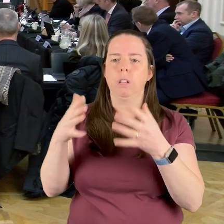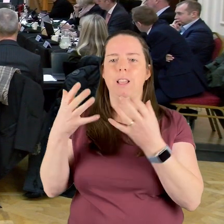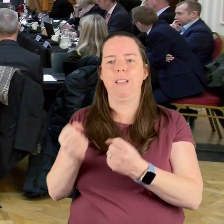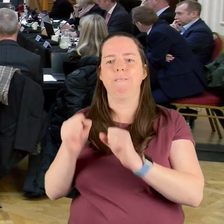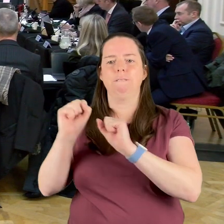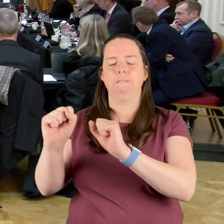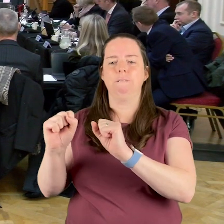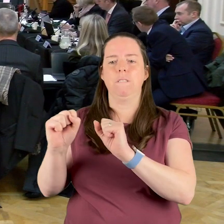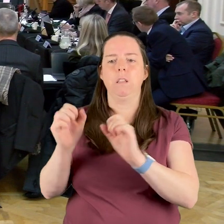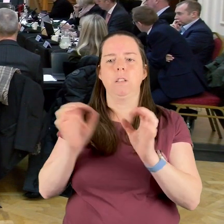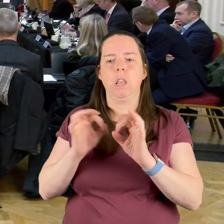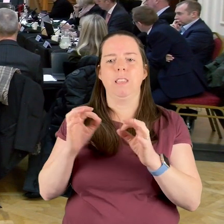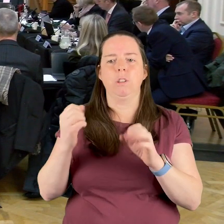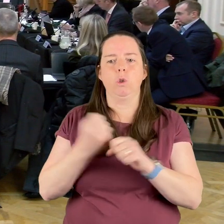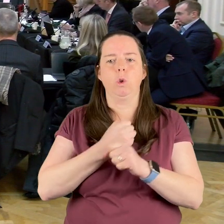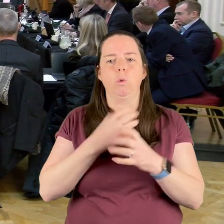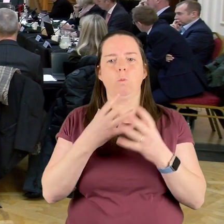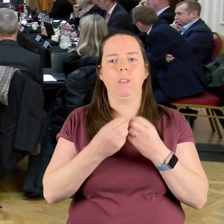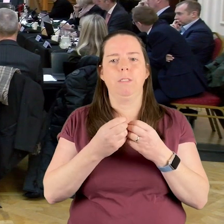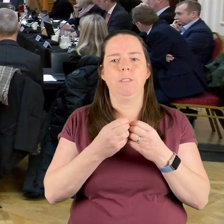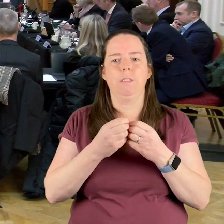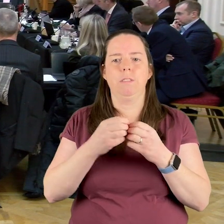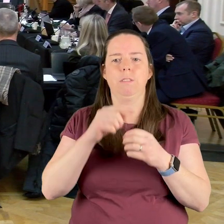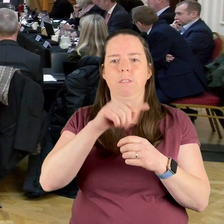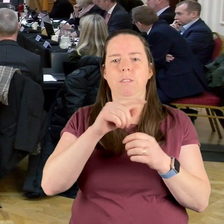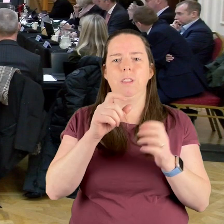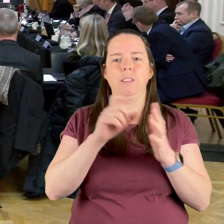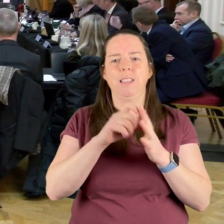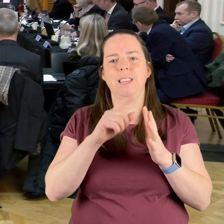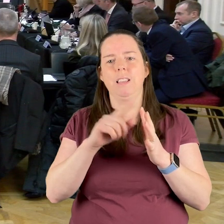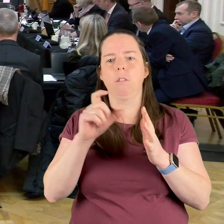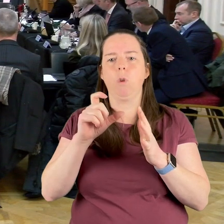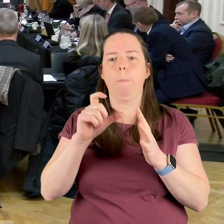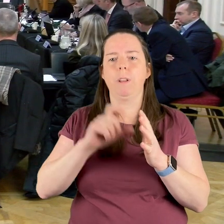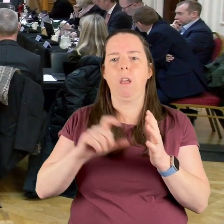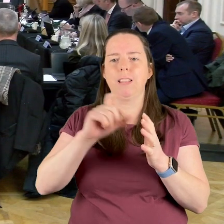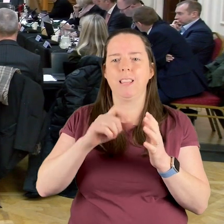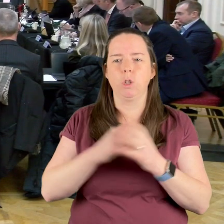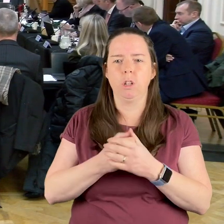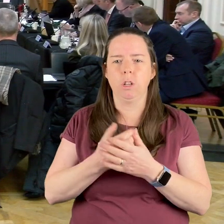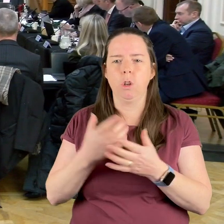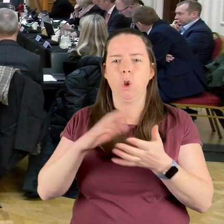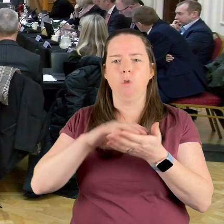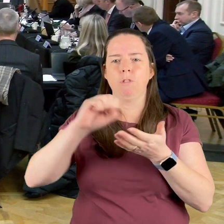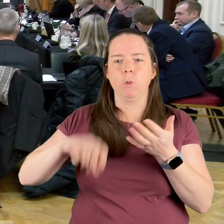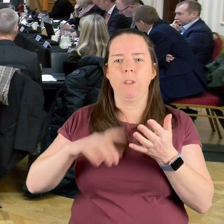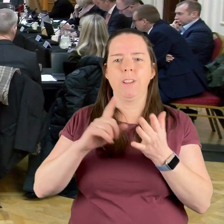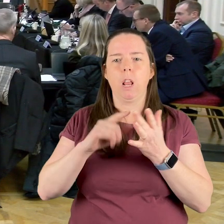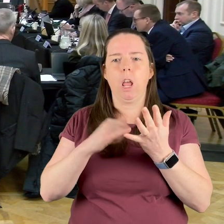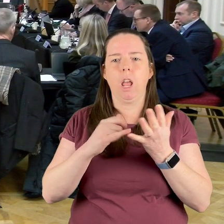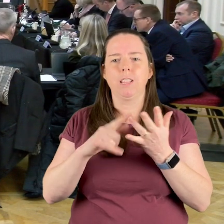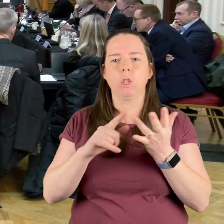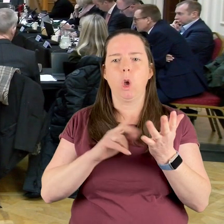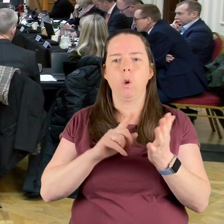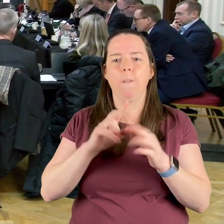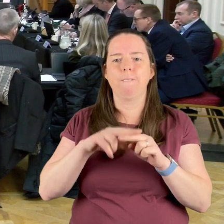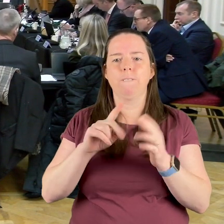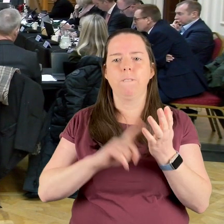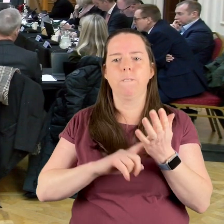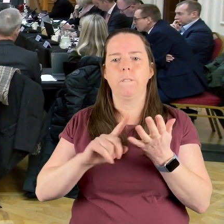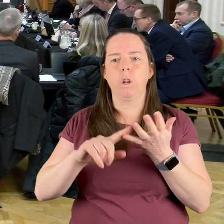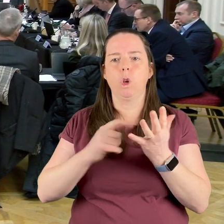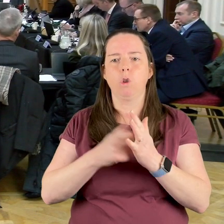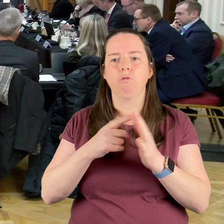know that there is a huge amount of focus on things that are nothing to do with decarbonisation. So, you know, removing